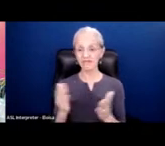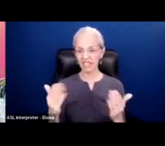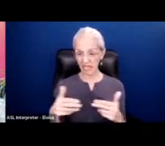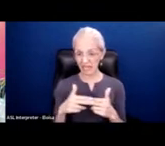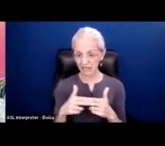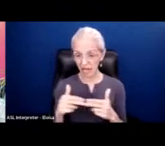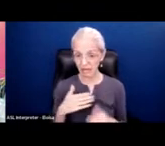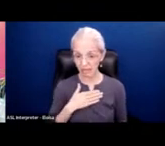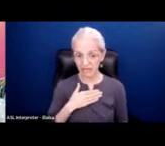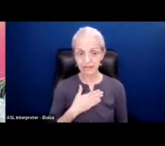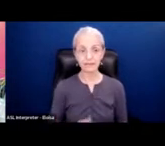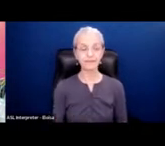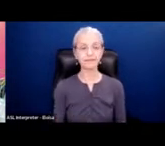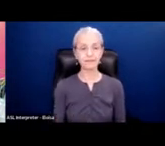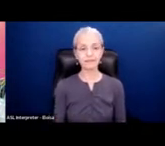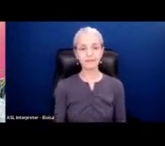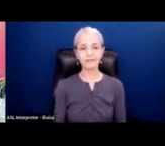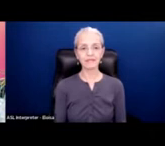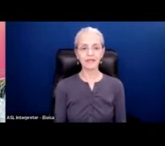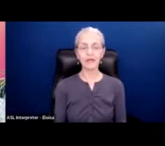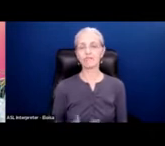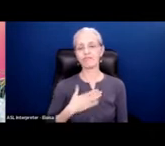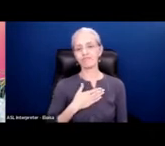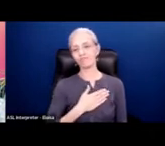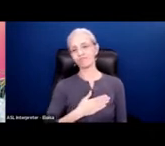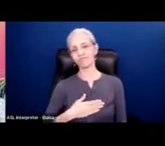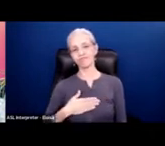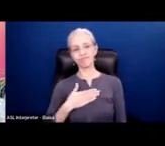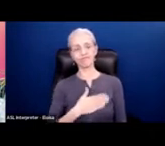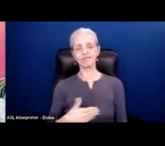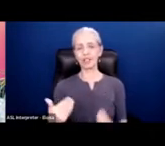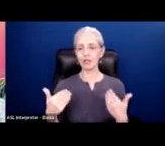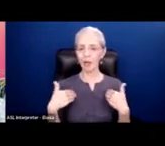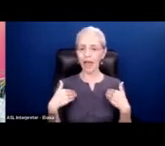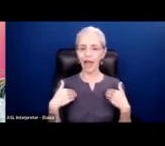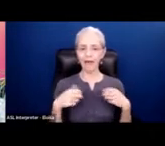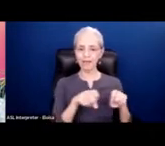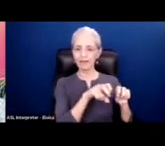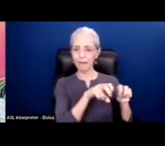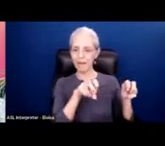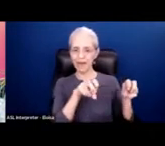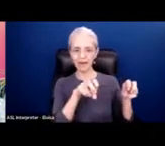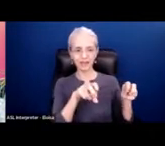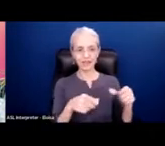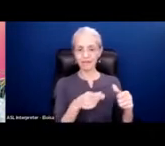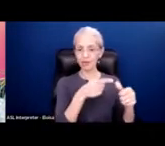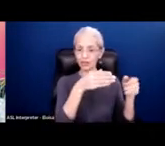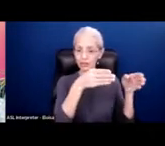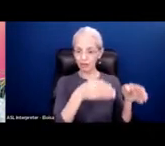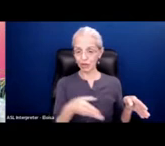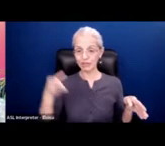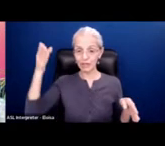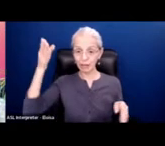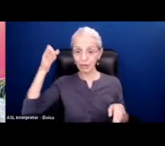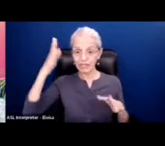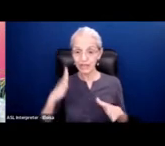Elaine. Really pleased to have a panel here. The first person you'll hear present